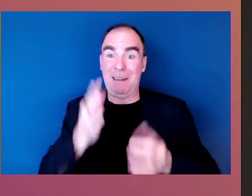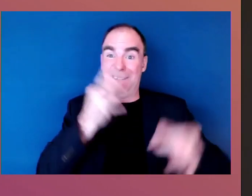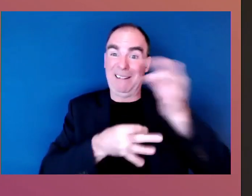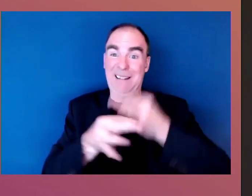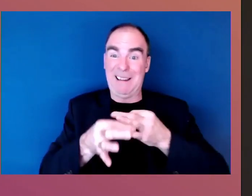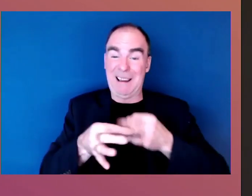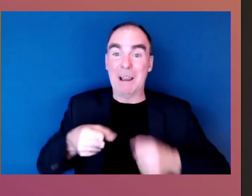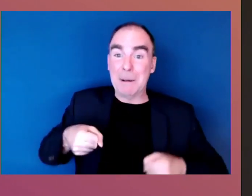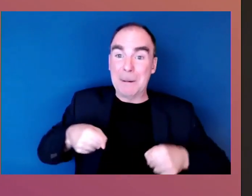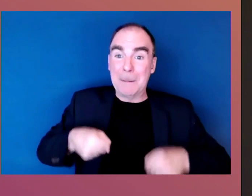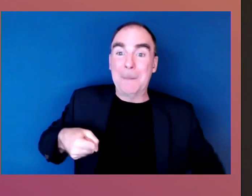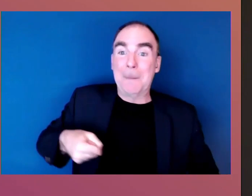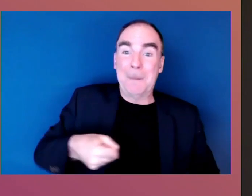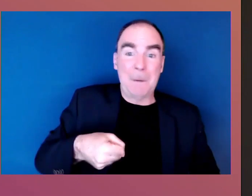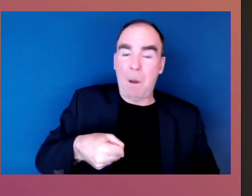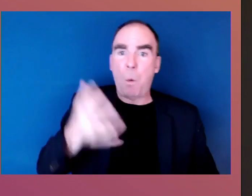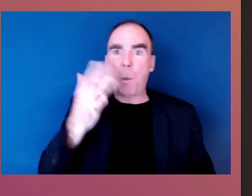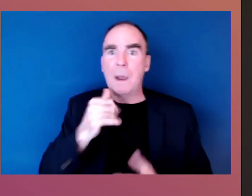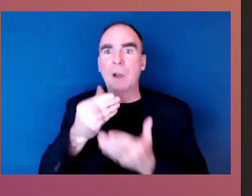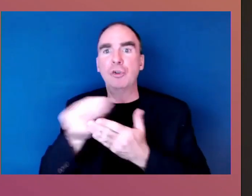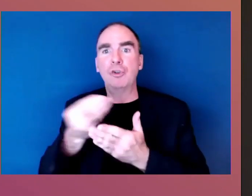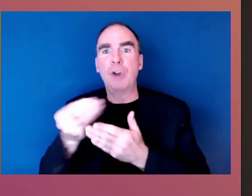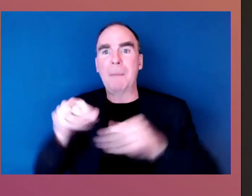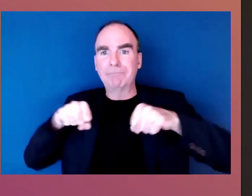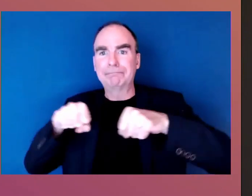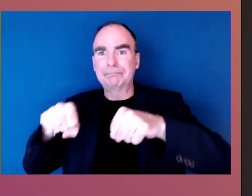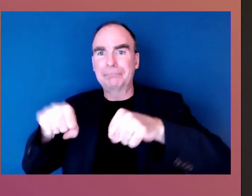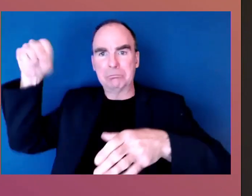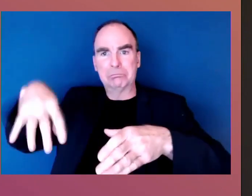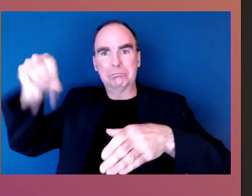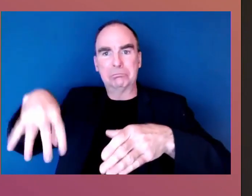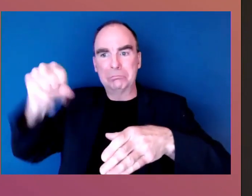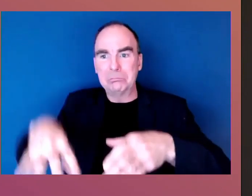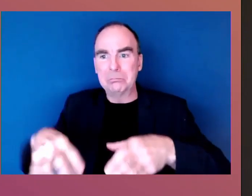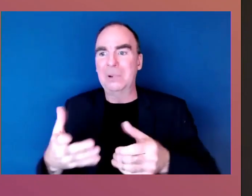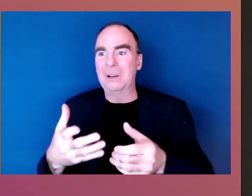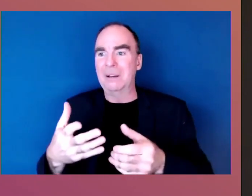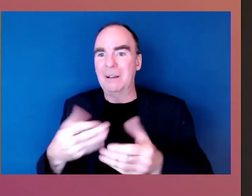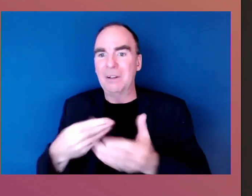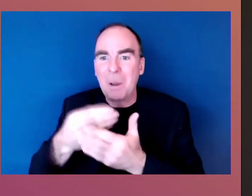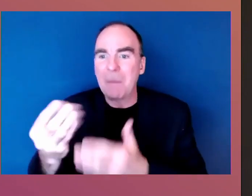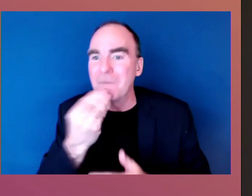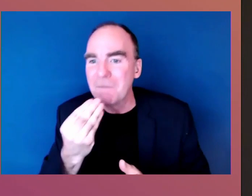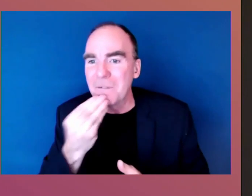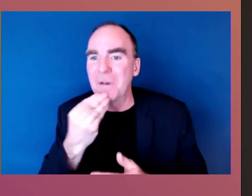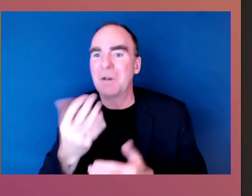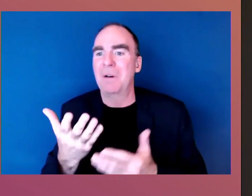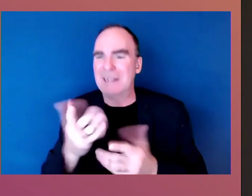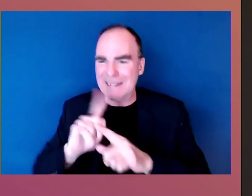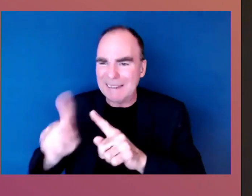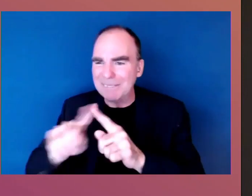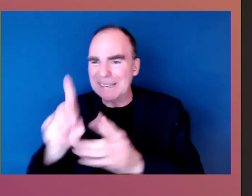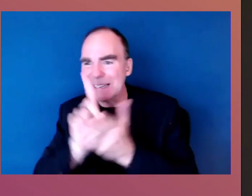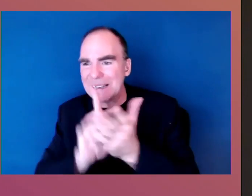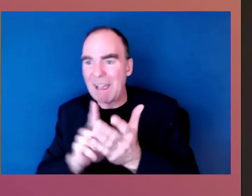Accessibility could be a flagship use case for cutting-edge AI technologies and accelerate social